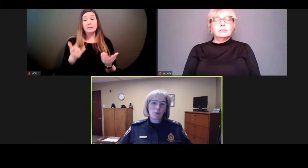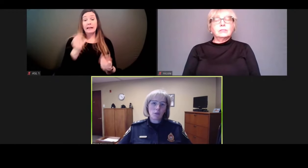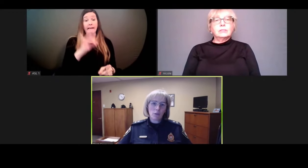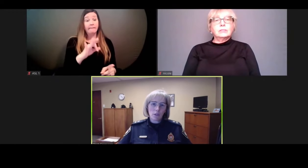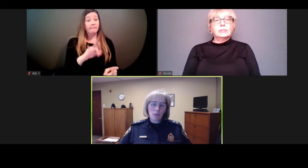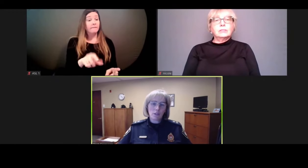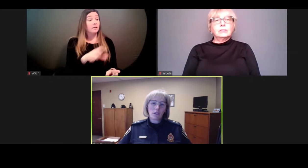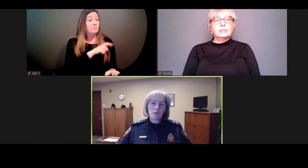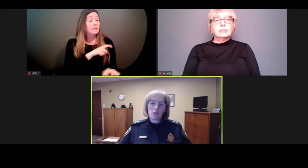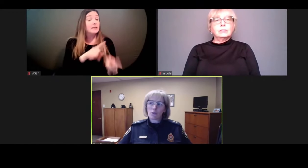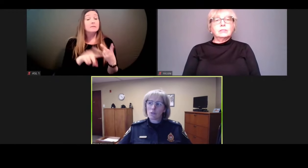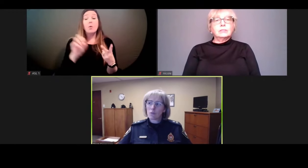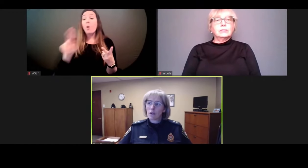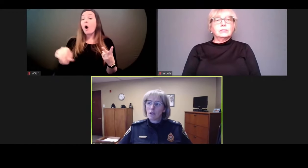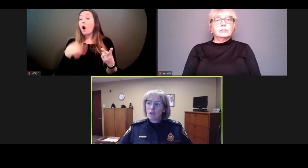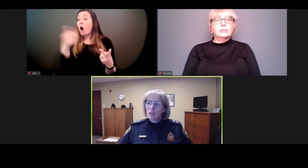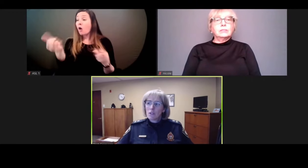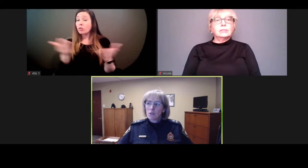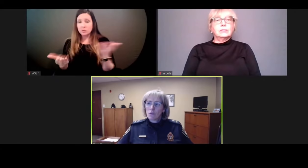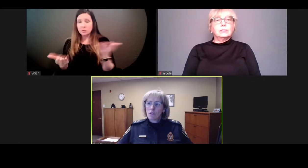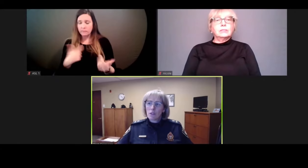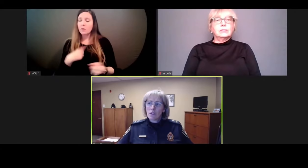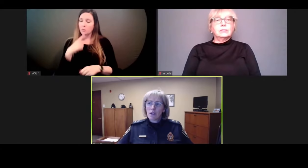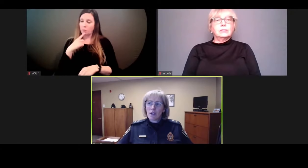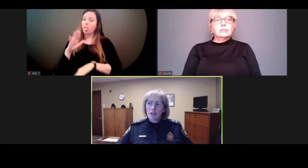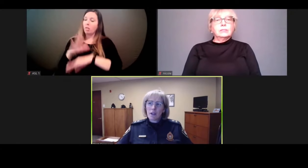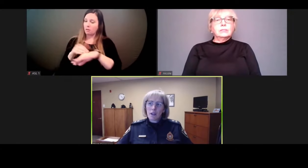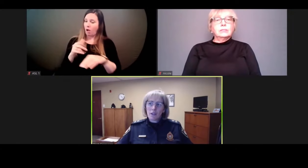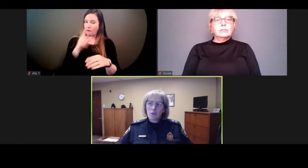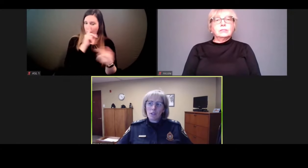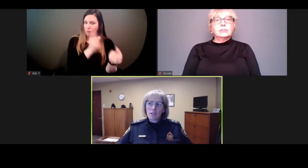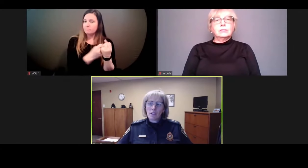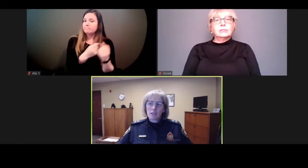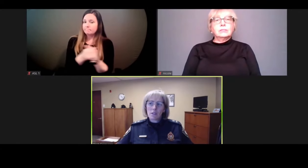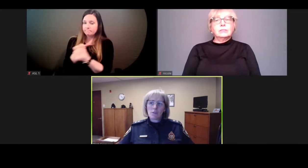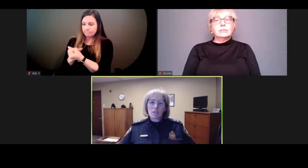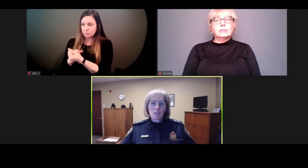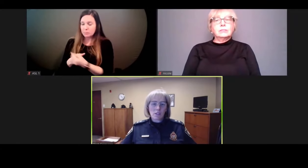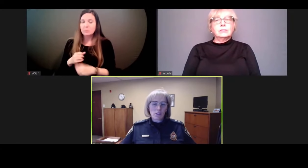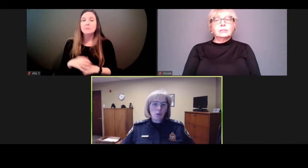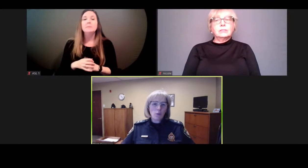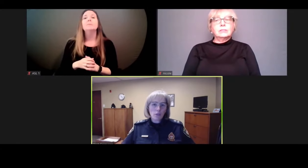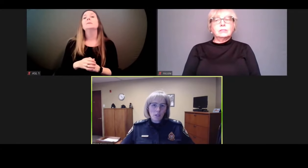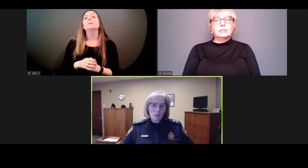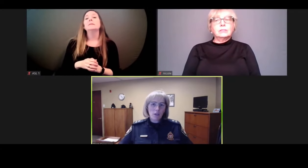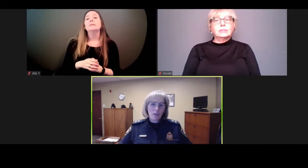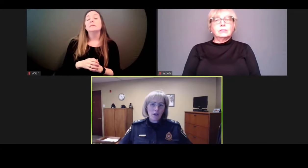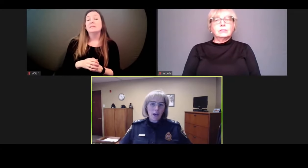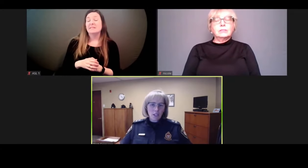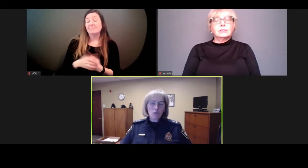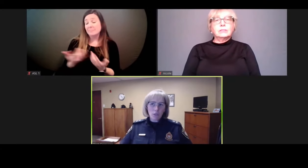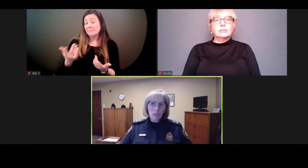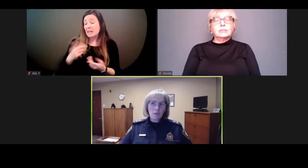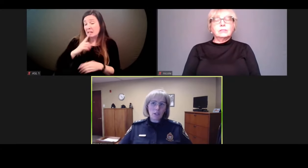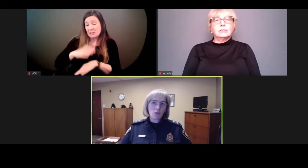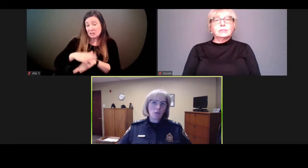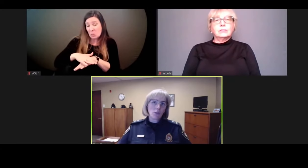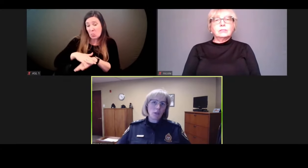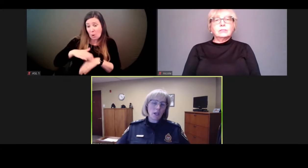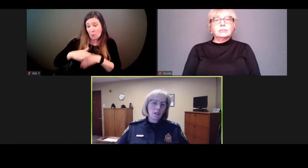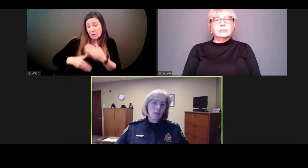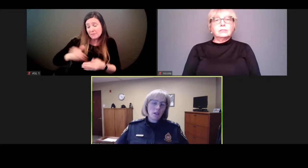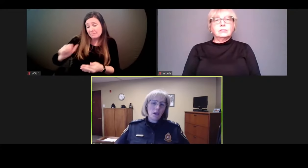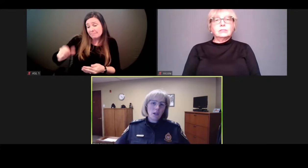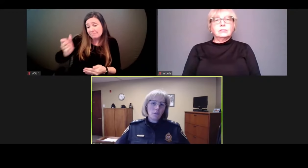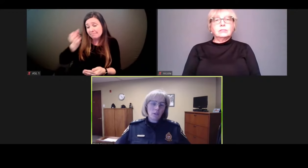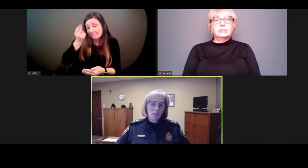service, then we will look to leverage those as well. So I know it seems it's a slow process. We have had to really make sure that we